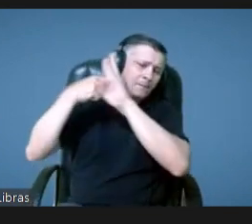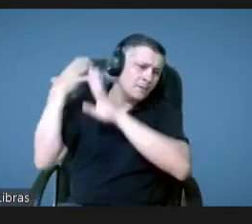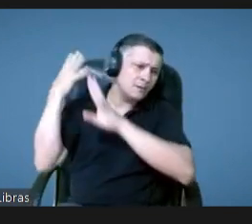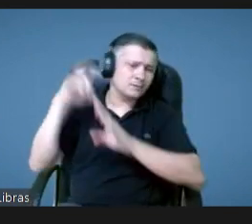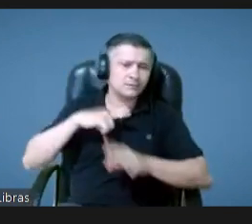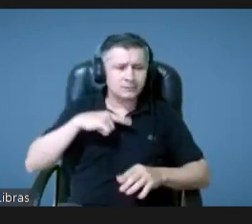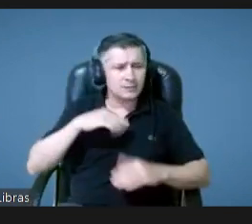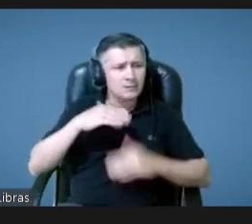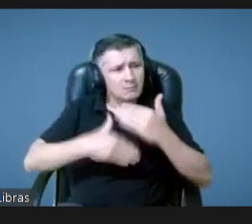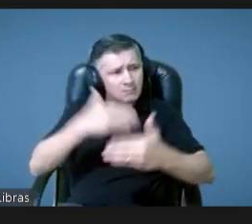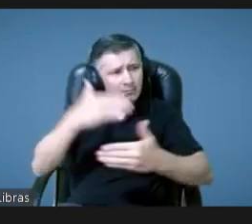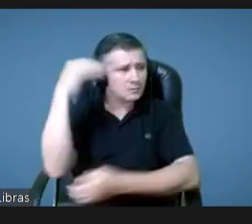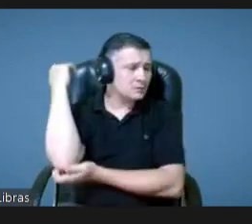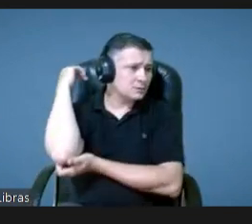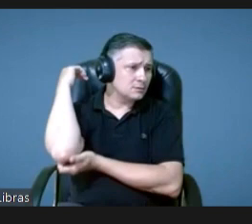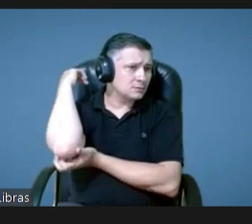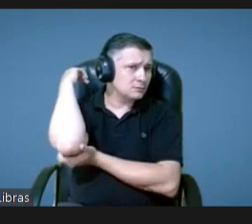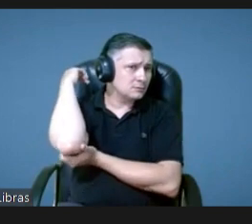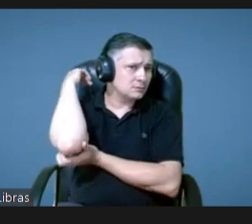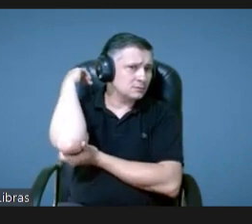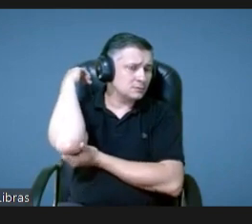in the last few months,